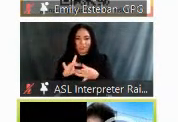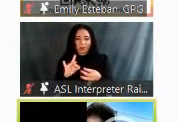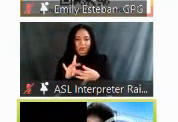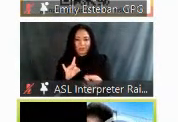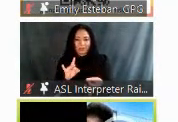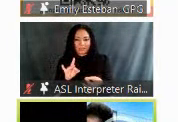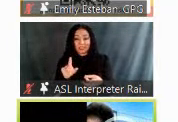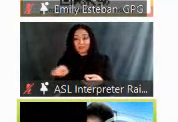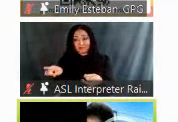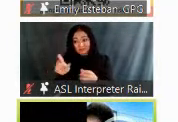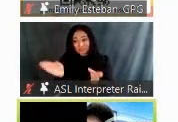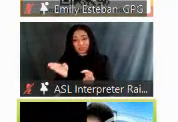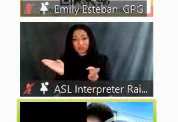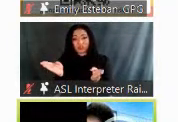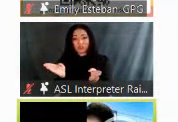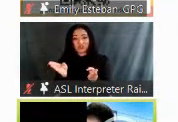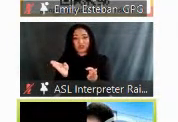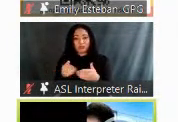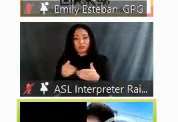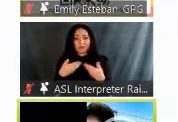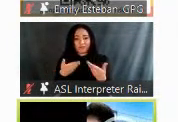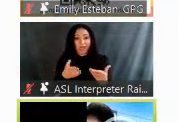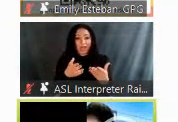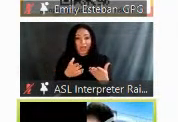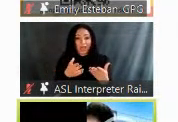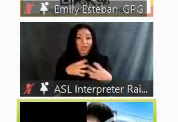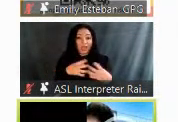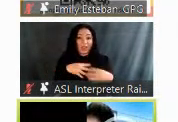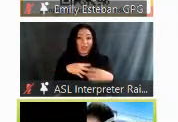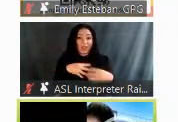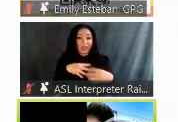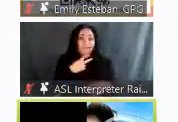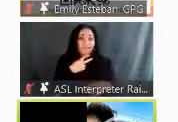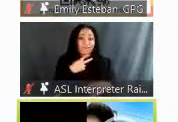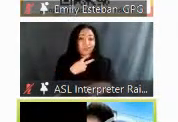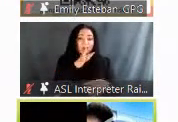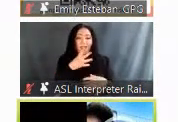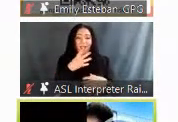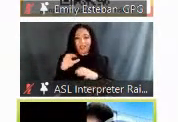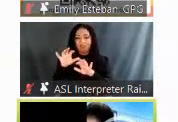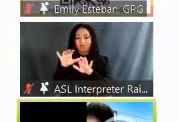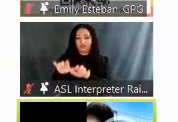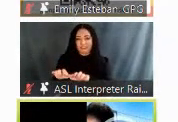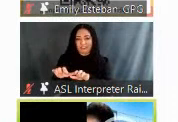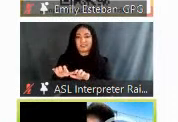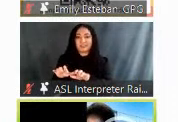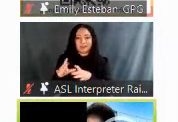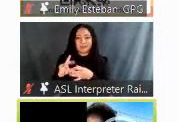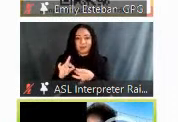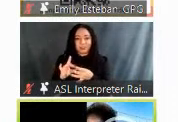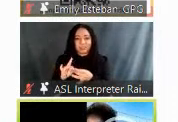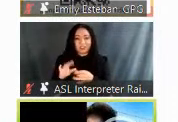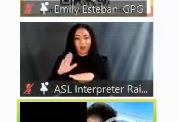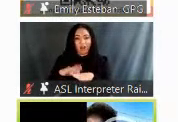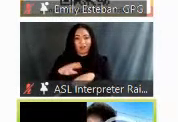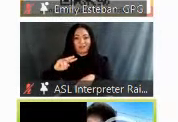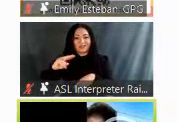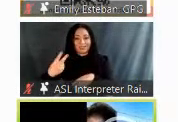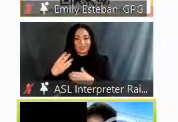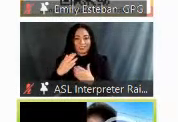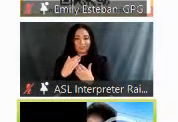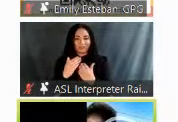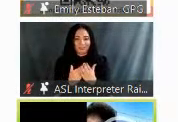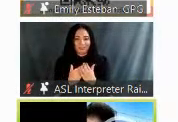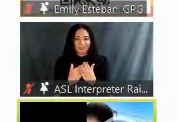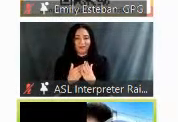provide verbal and written public comments on the second agenda item. I do want to note that the CDE and